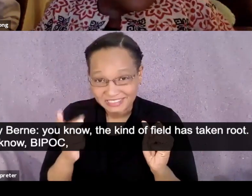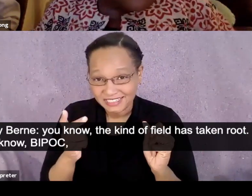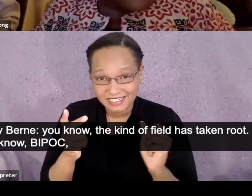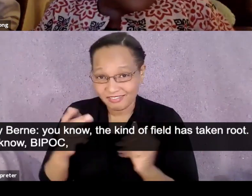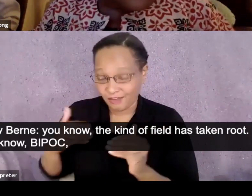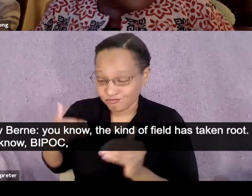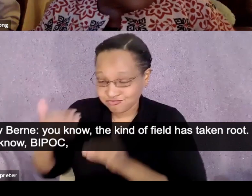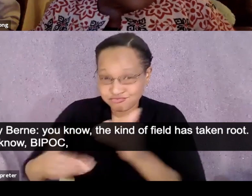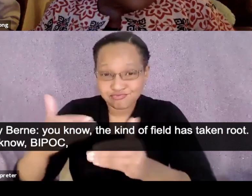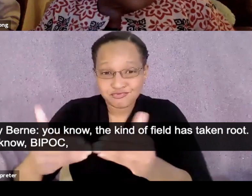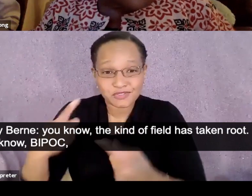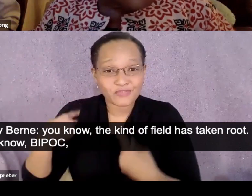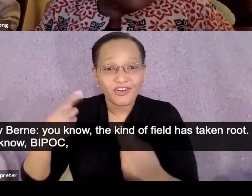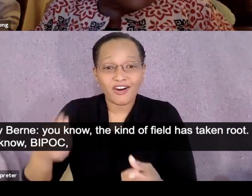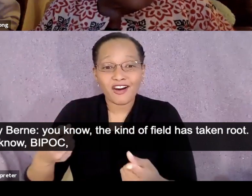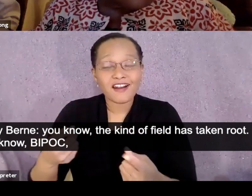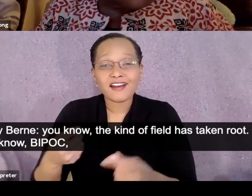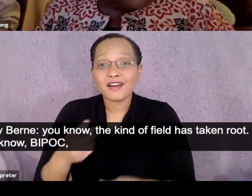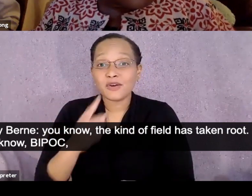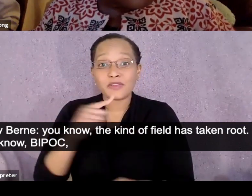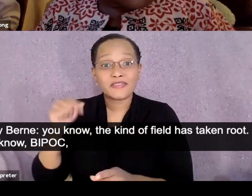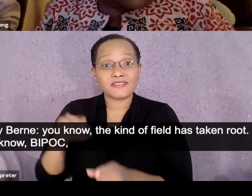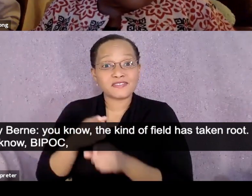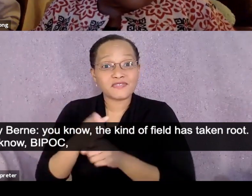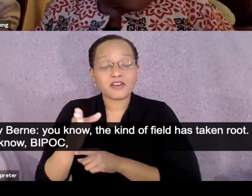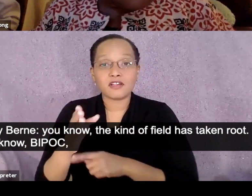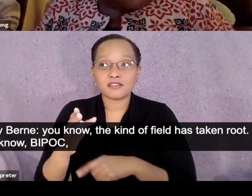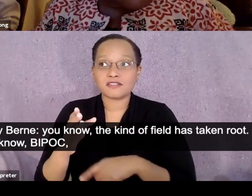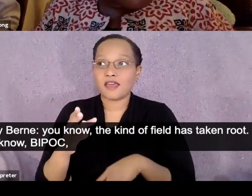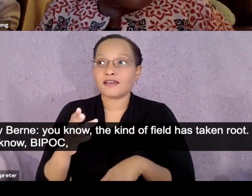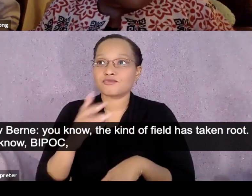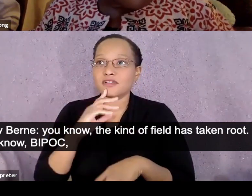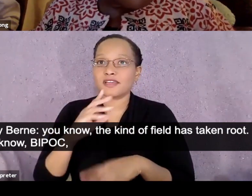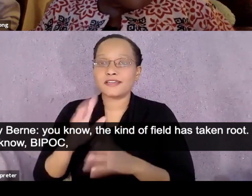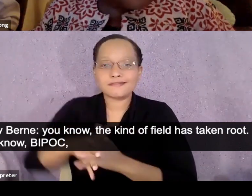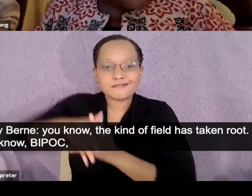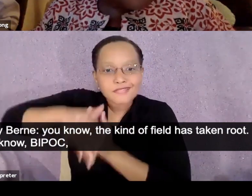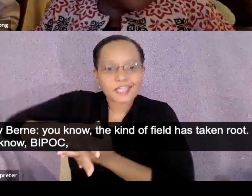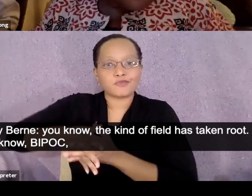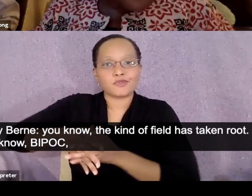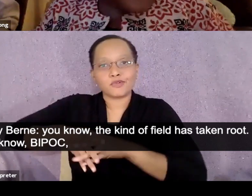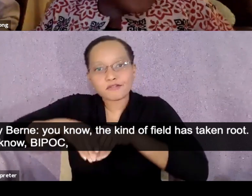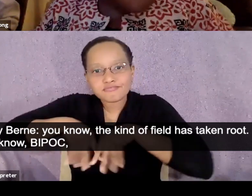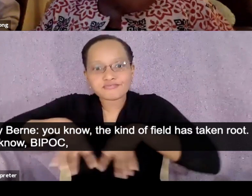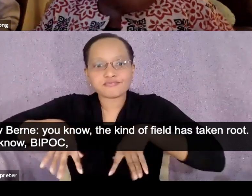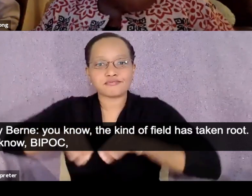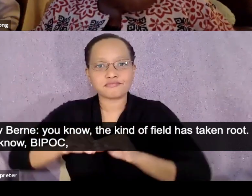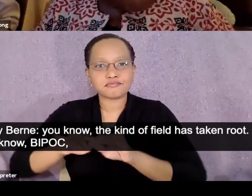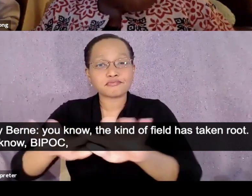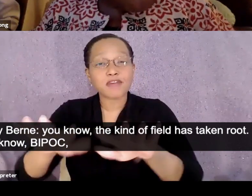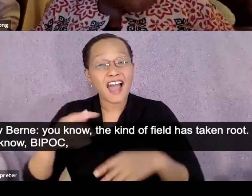the kind of field has taken root. I think in the beginning, there was a